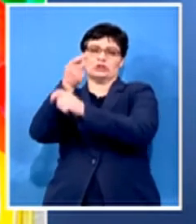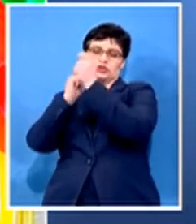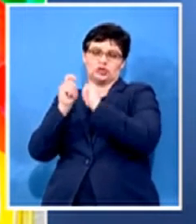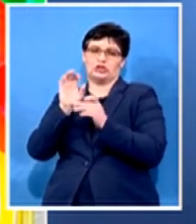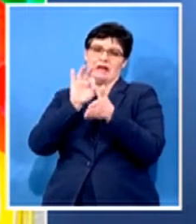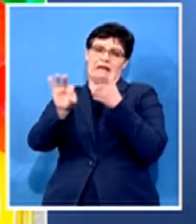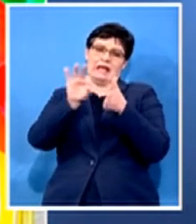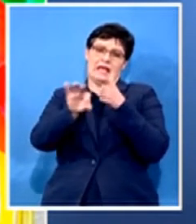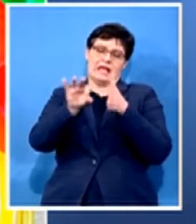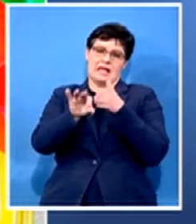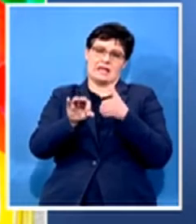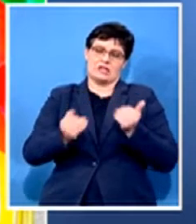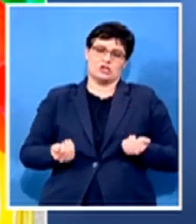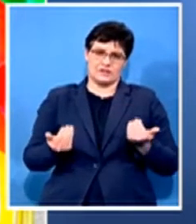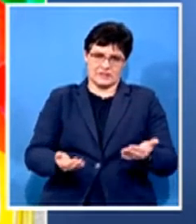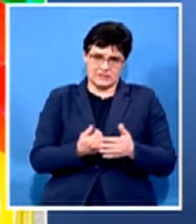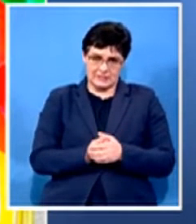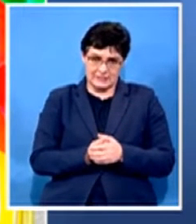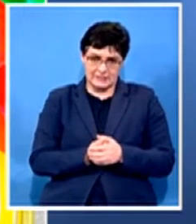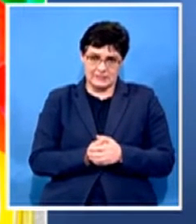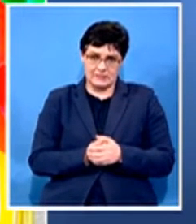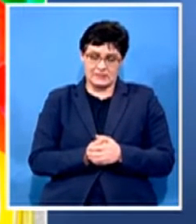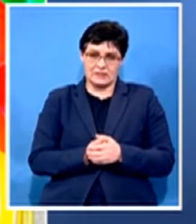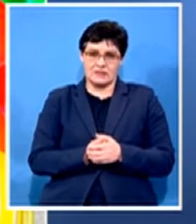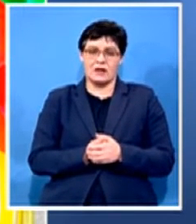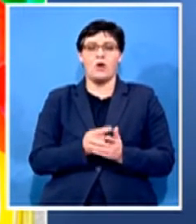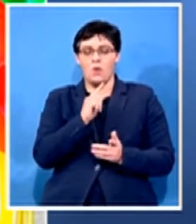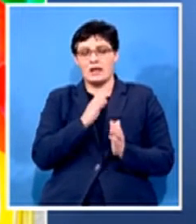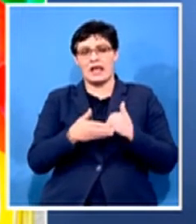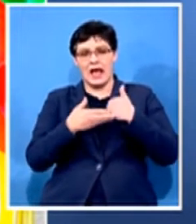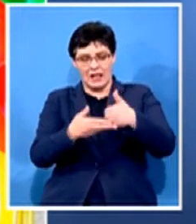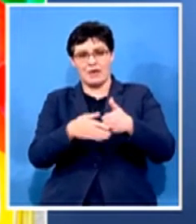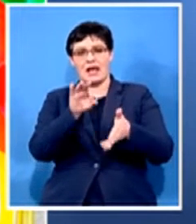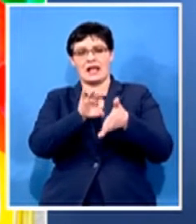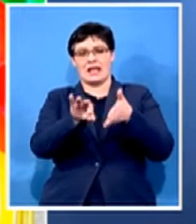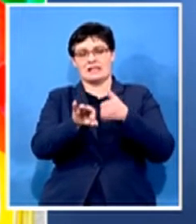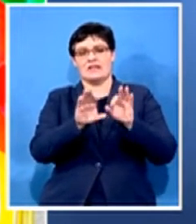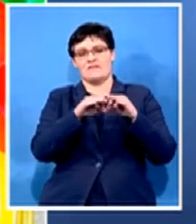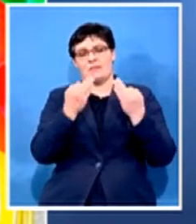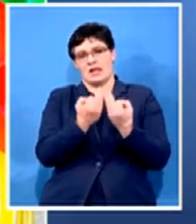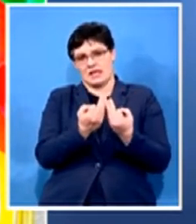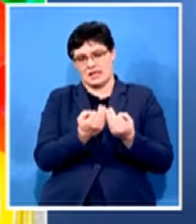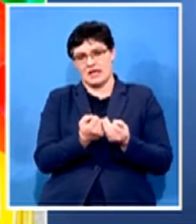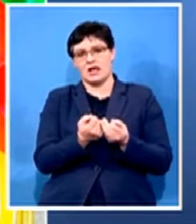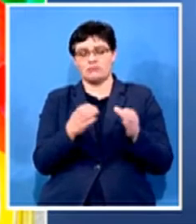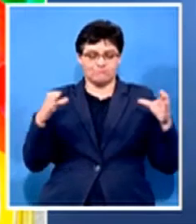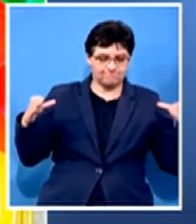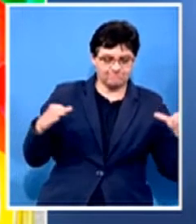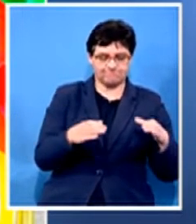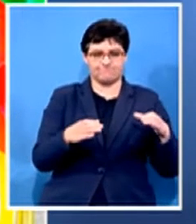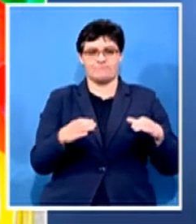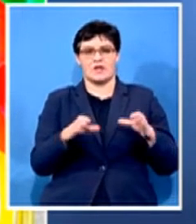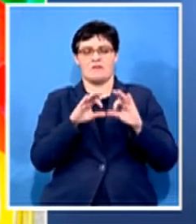that was in aid of cleansing the family and bringing together the family, as it were. Unfortunately, it led to